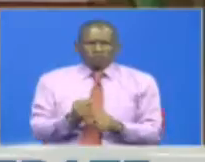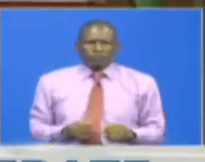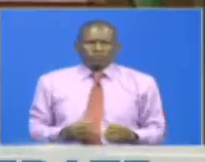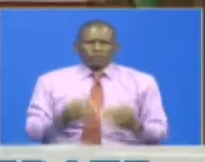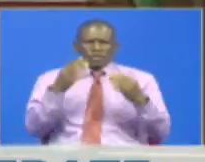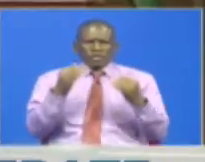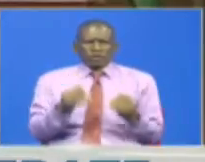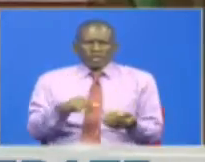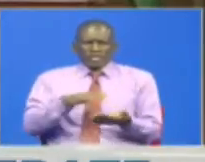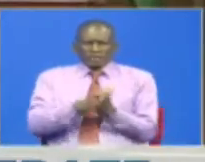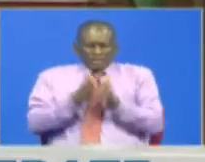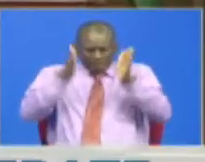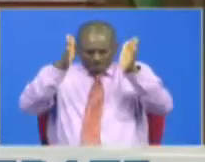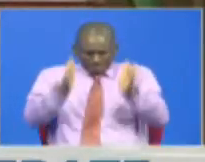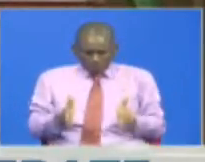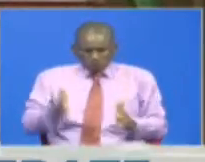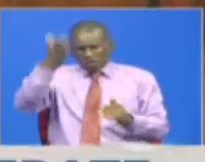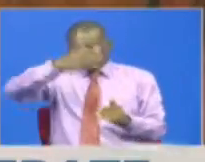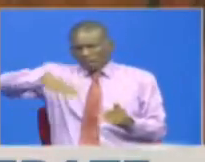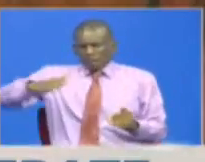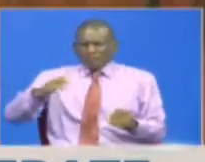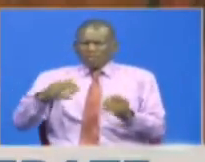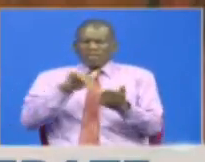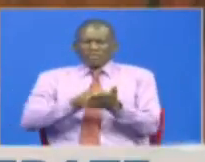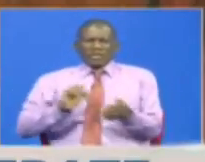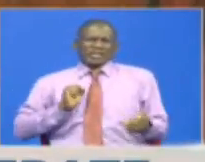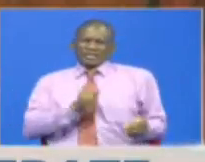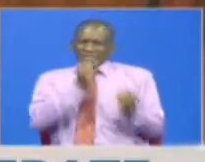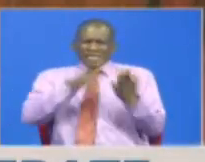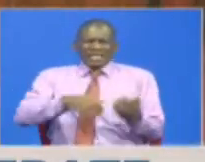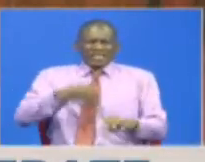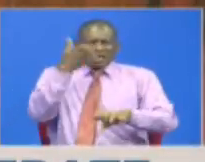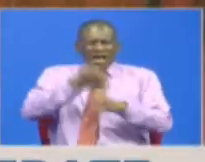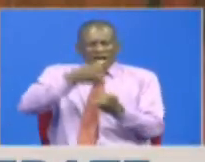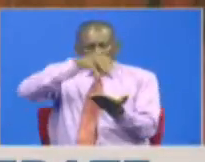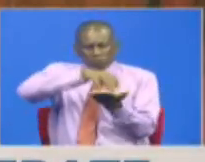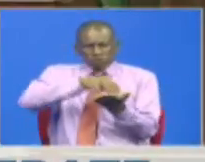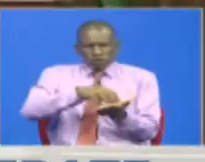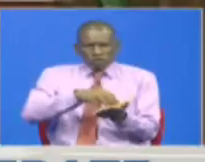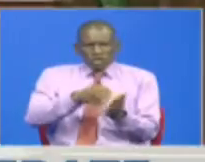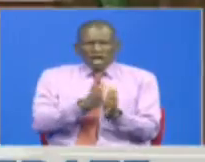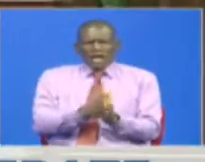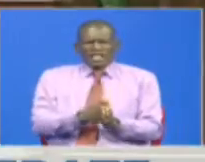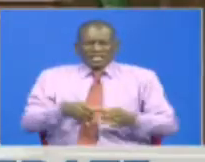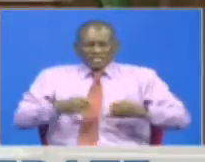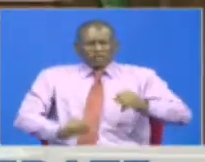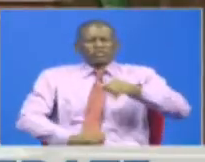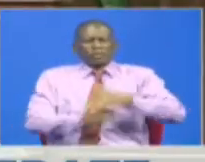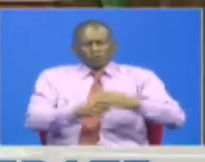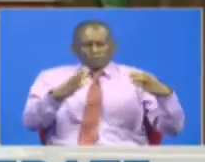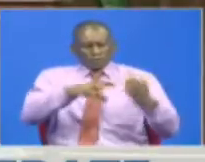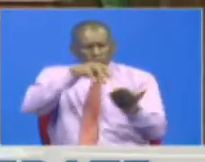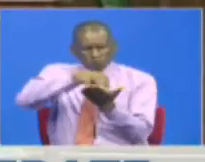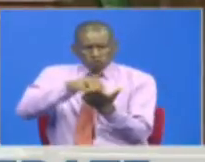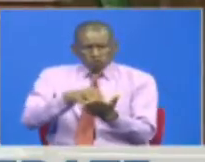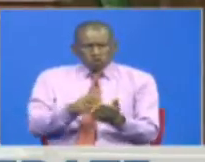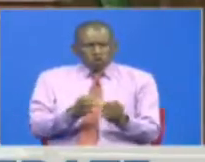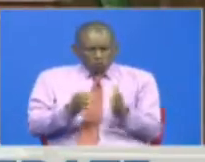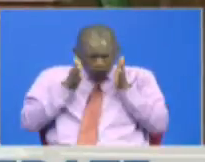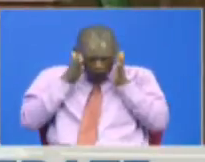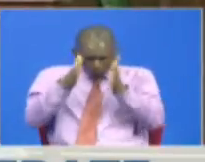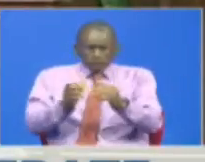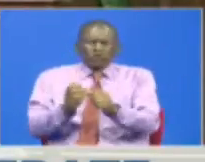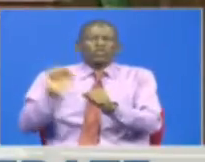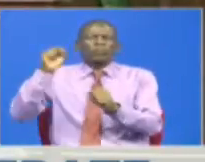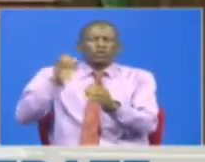so personal in the House that senators in their grandstanding and ditching party positions were looking at their political future and